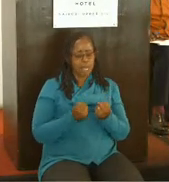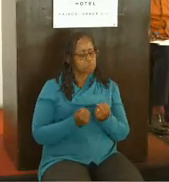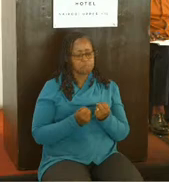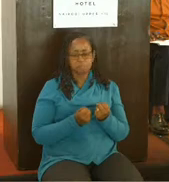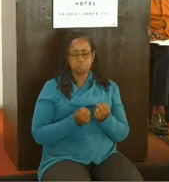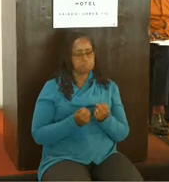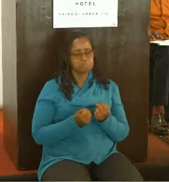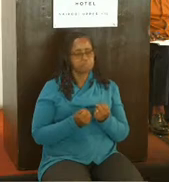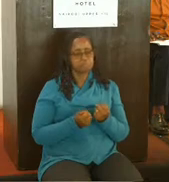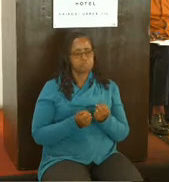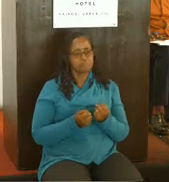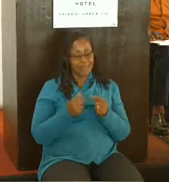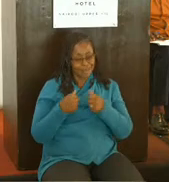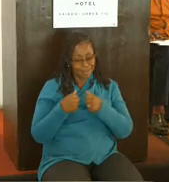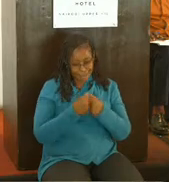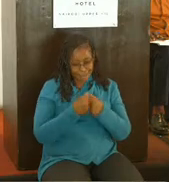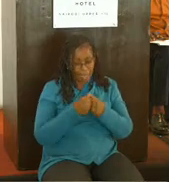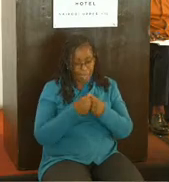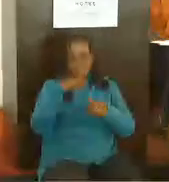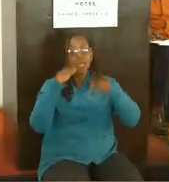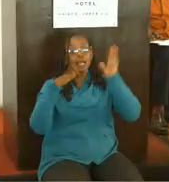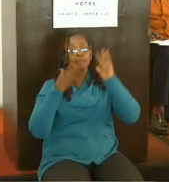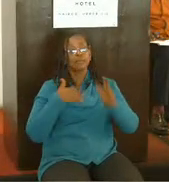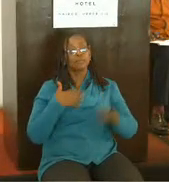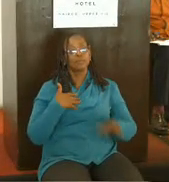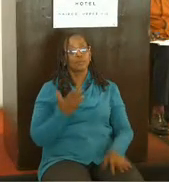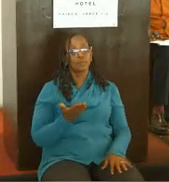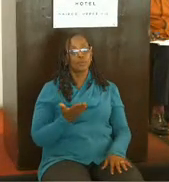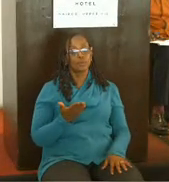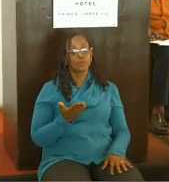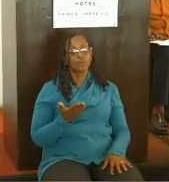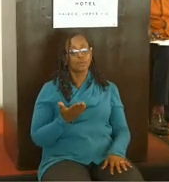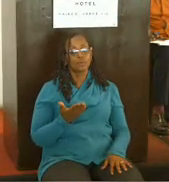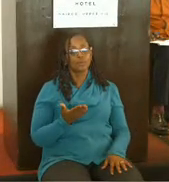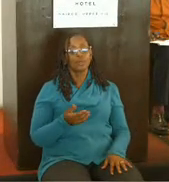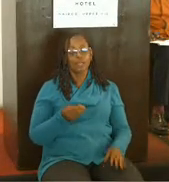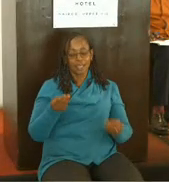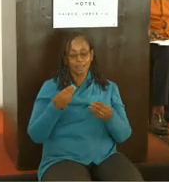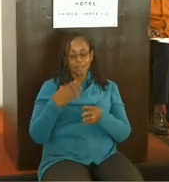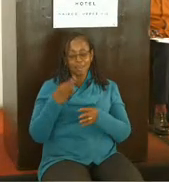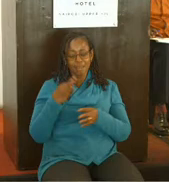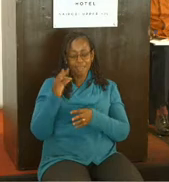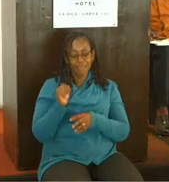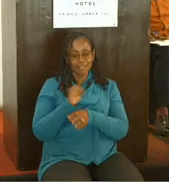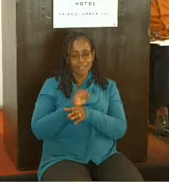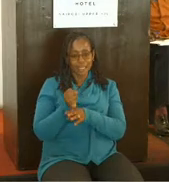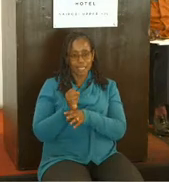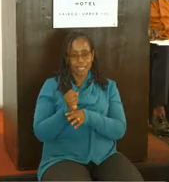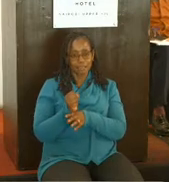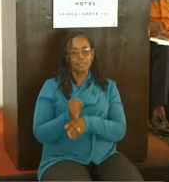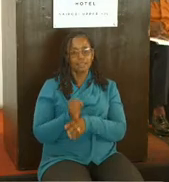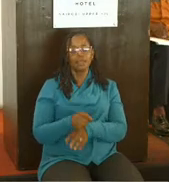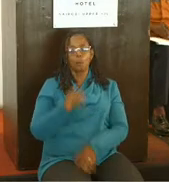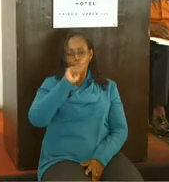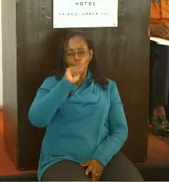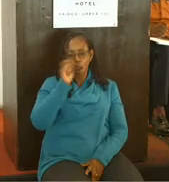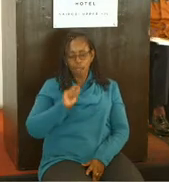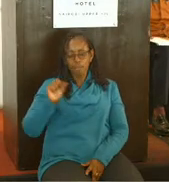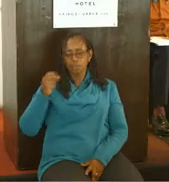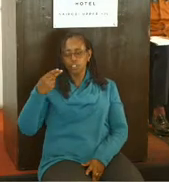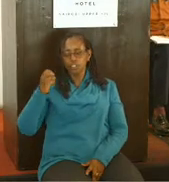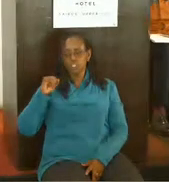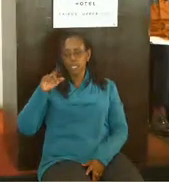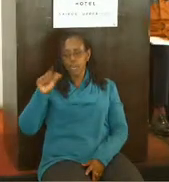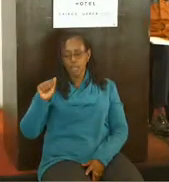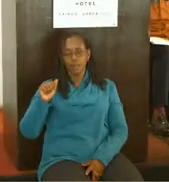but they're challenging adults that is utu please give me 30 seconds and my